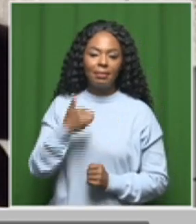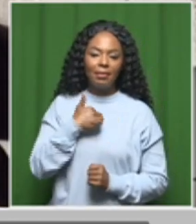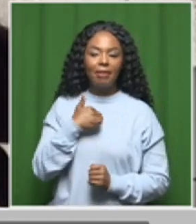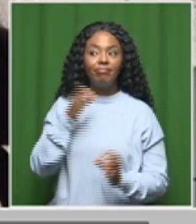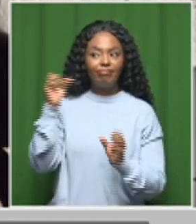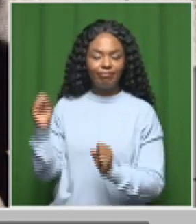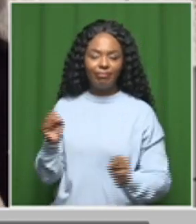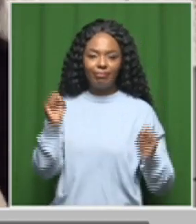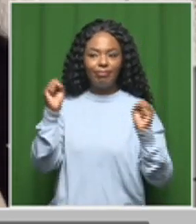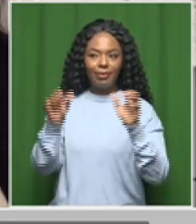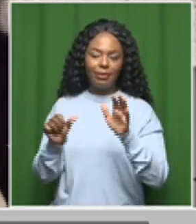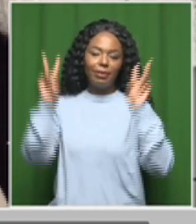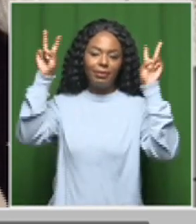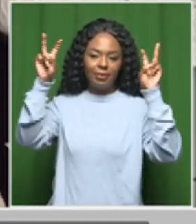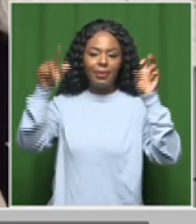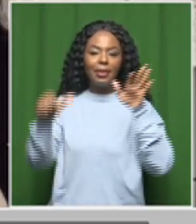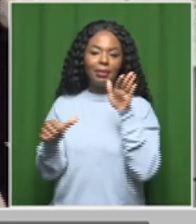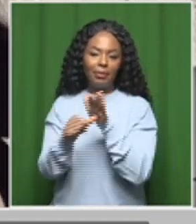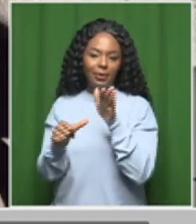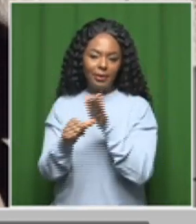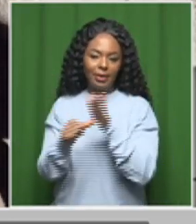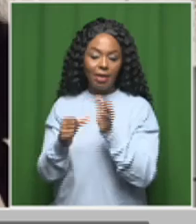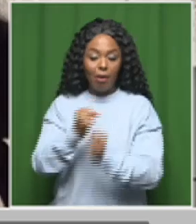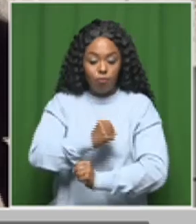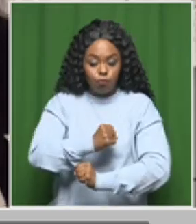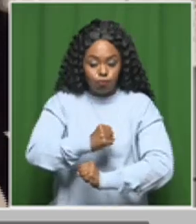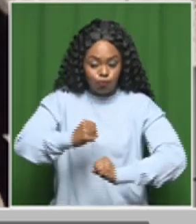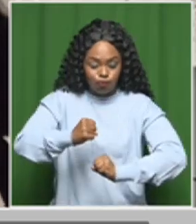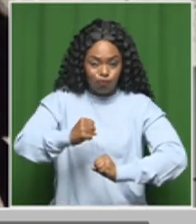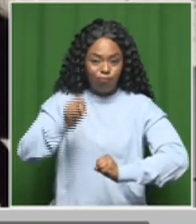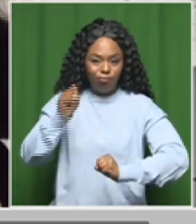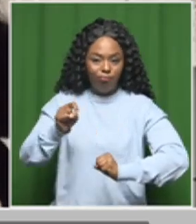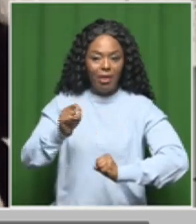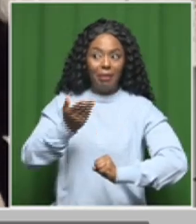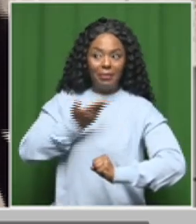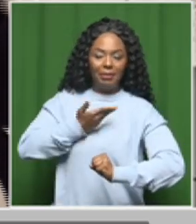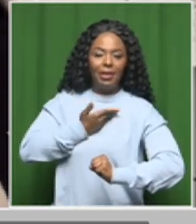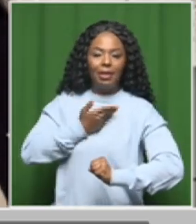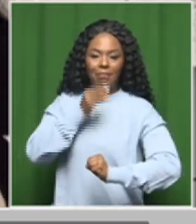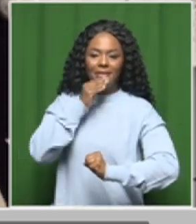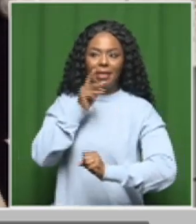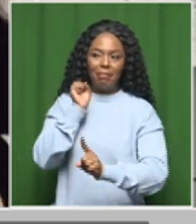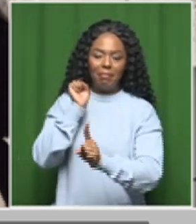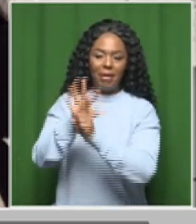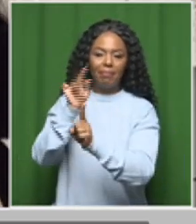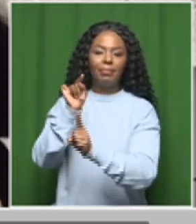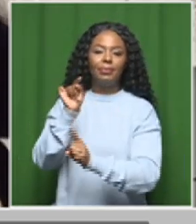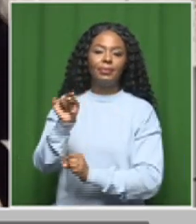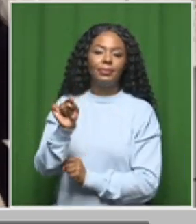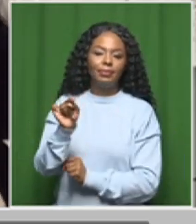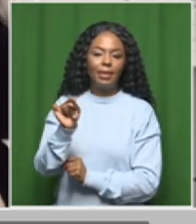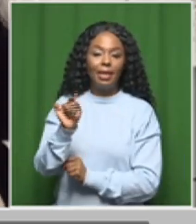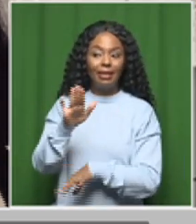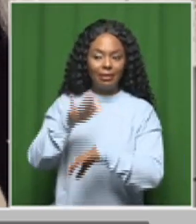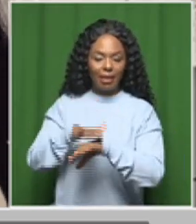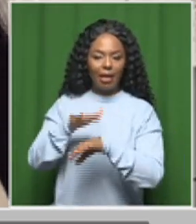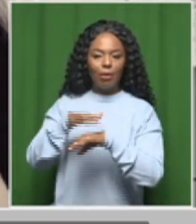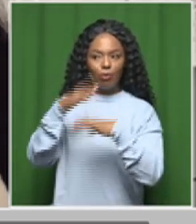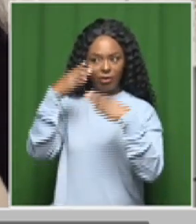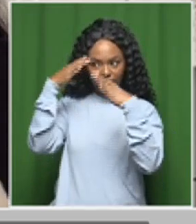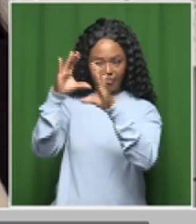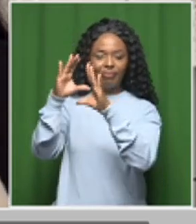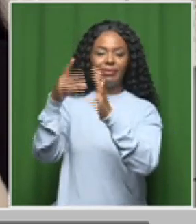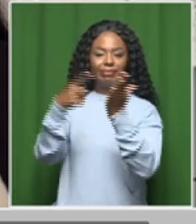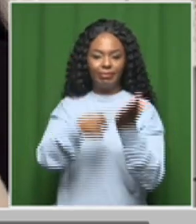important topic. Obesity really is a pandemic, and it's time that we view it as such. So